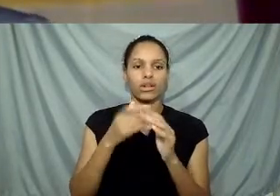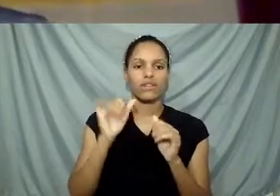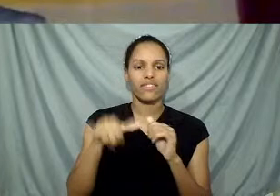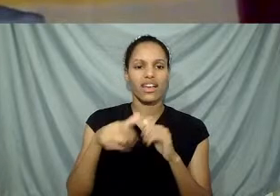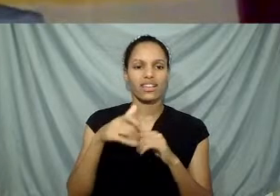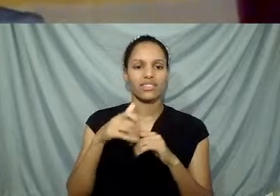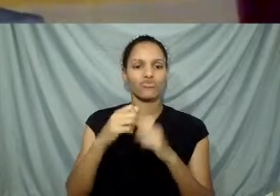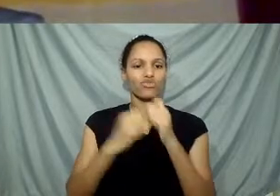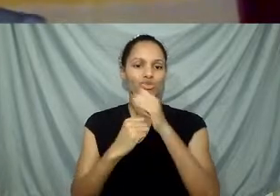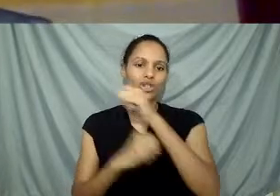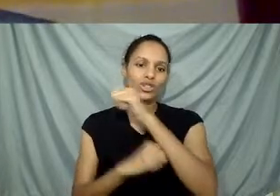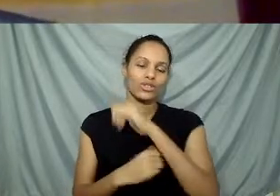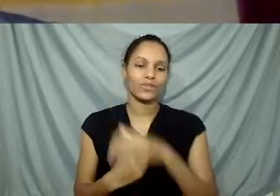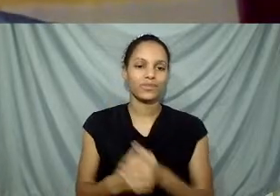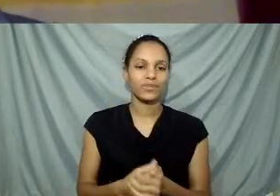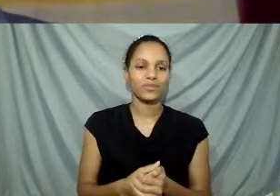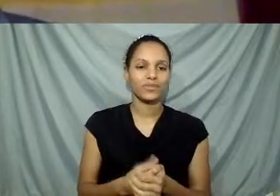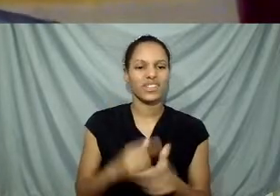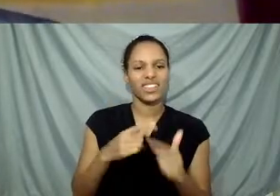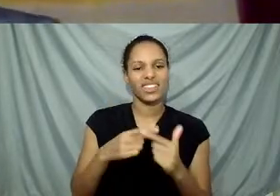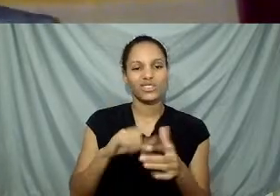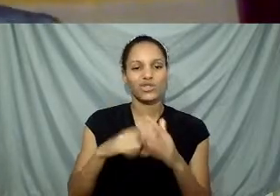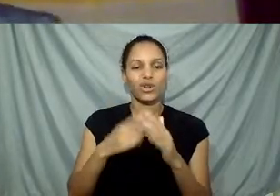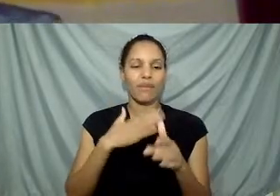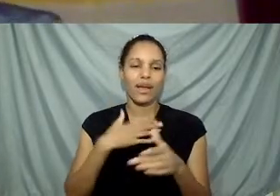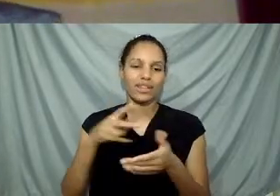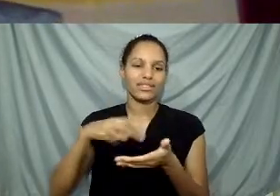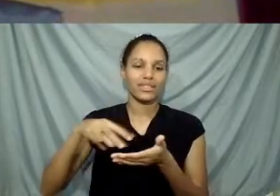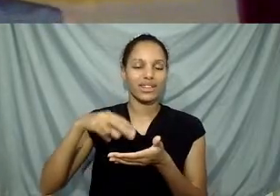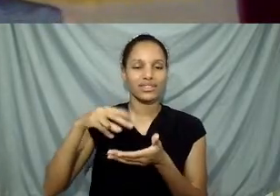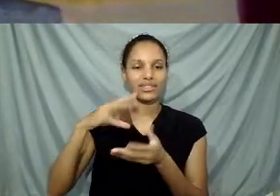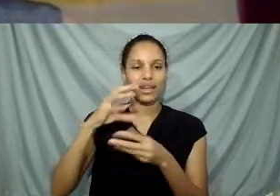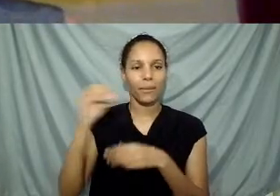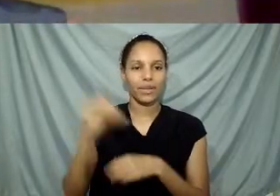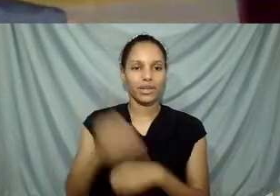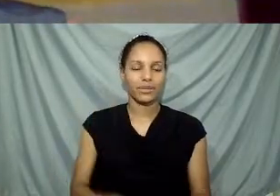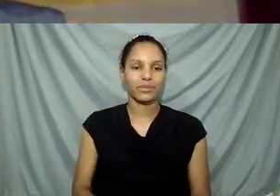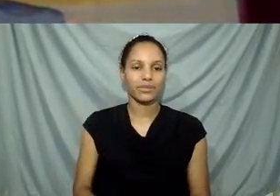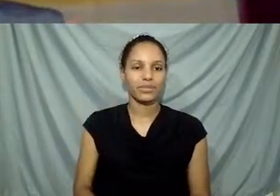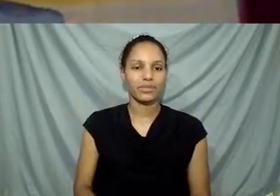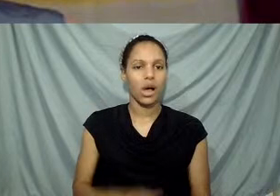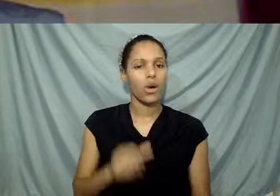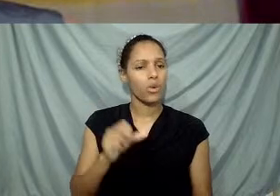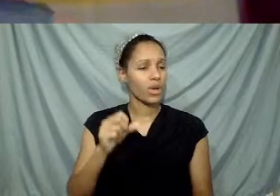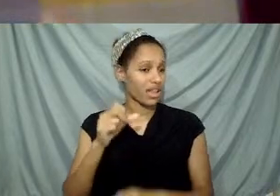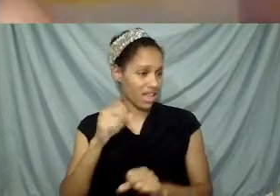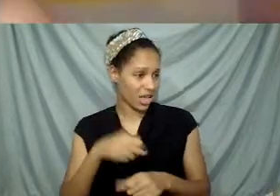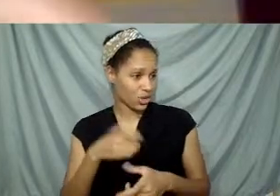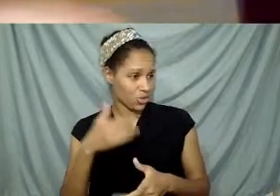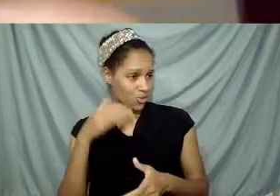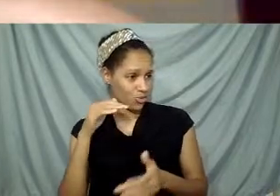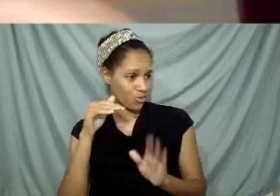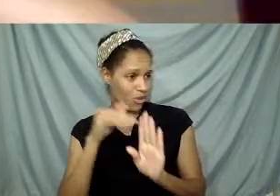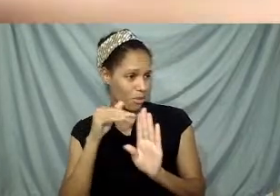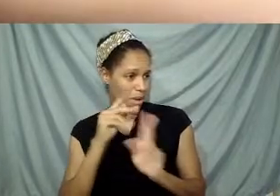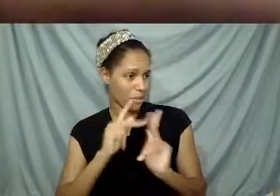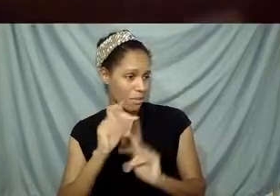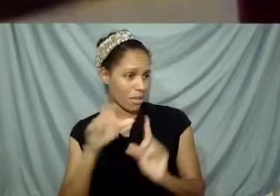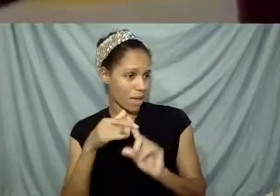Fearon Dance Company. Yeah. And just remind everybody about October 20.